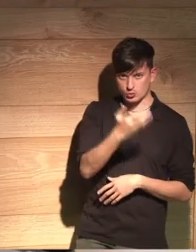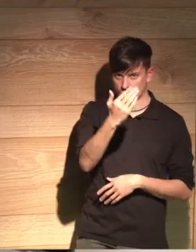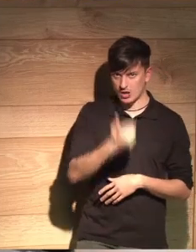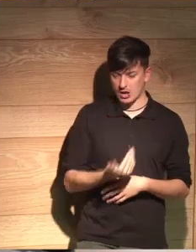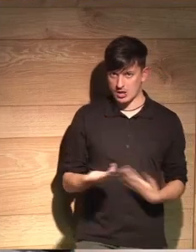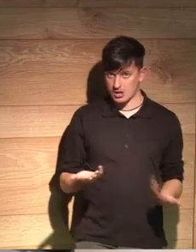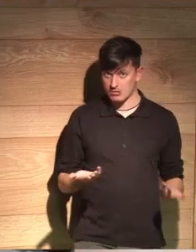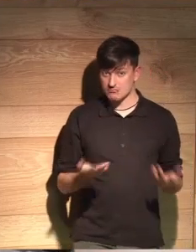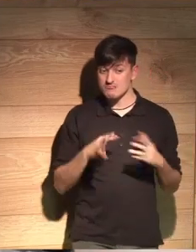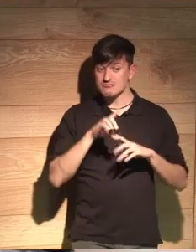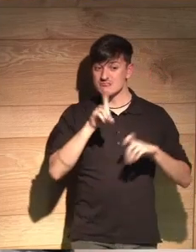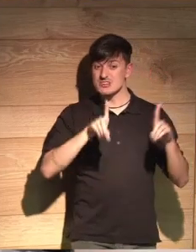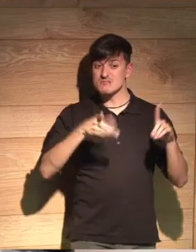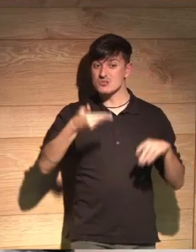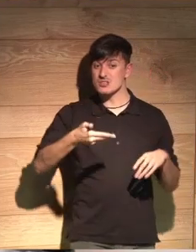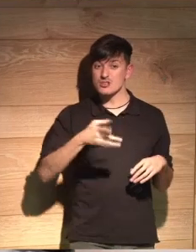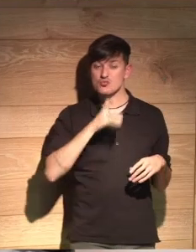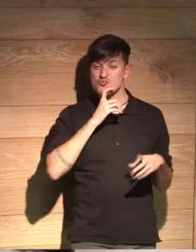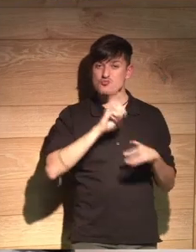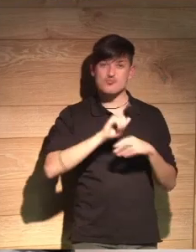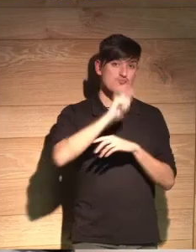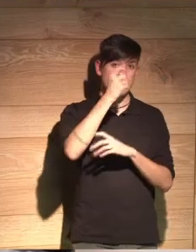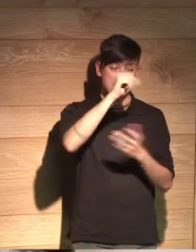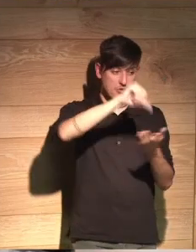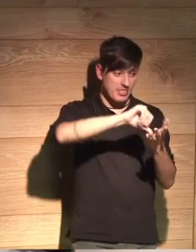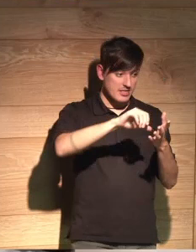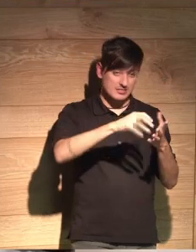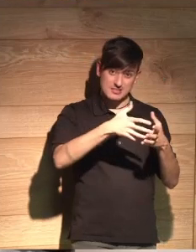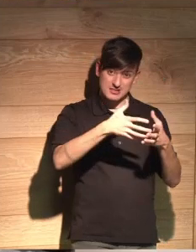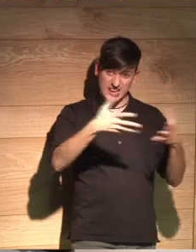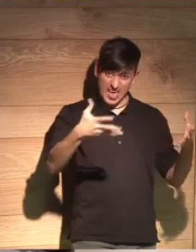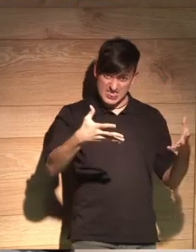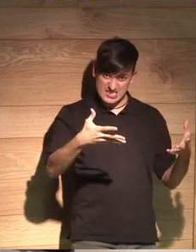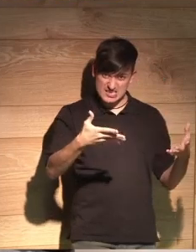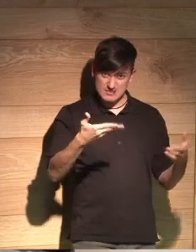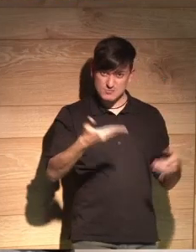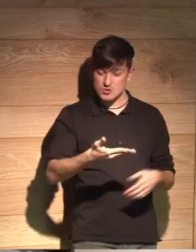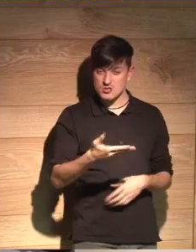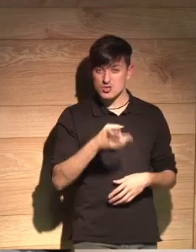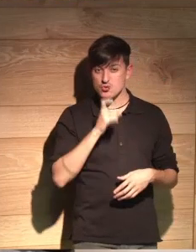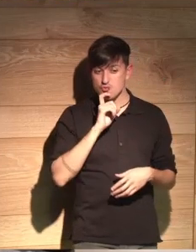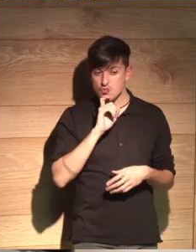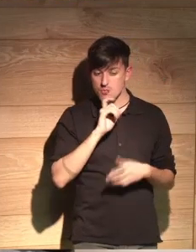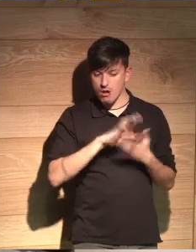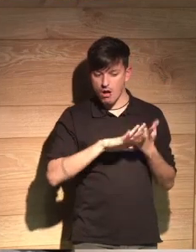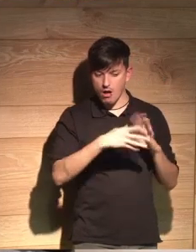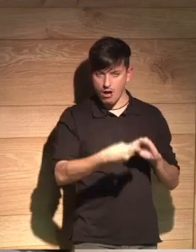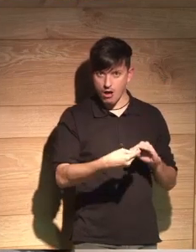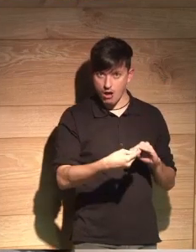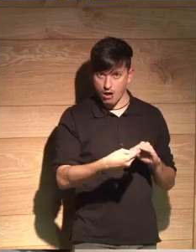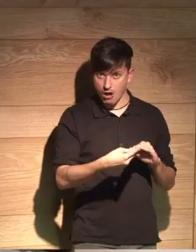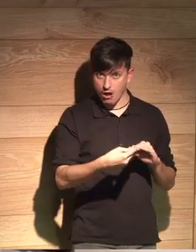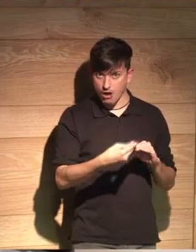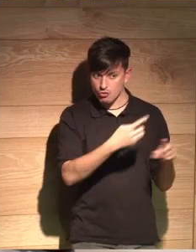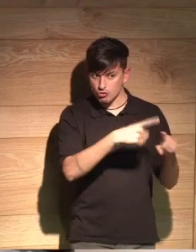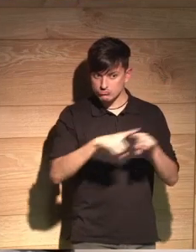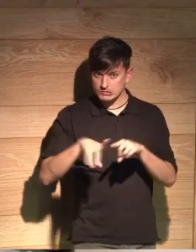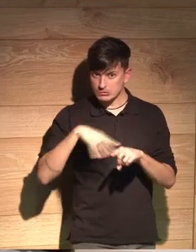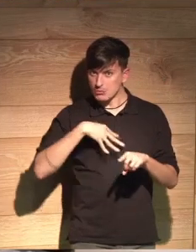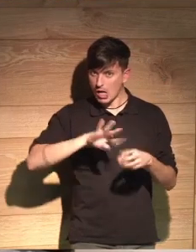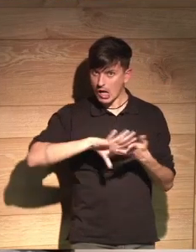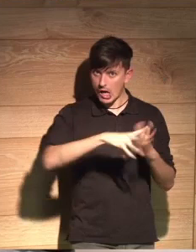contributes 100% positive things. The point is, how do we do that with big cities? How can we implement what